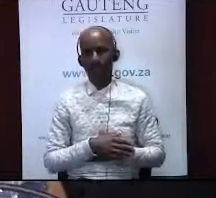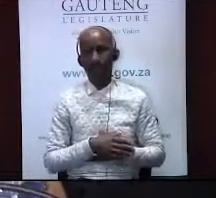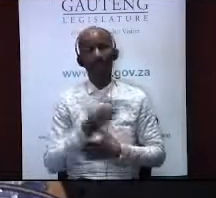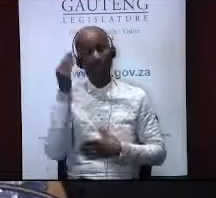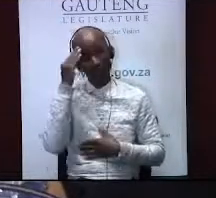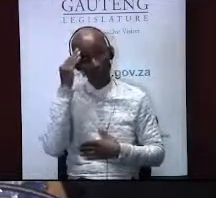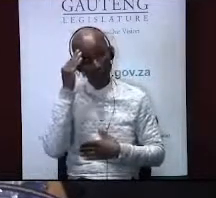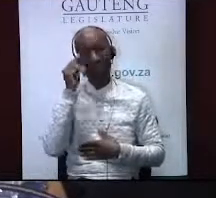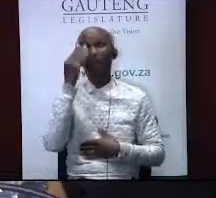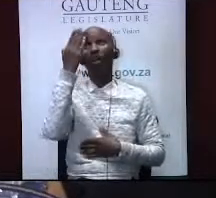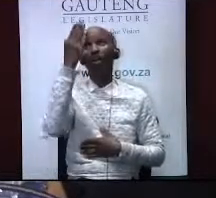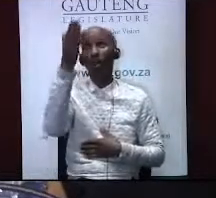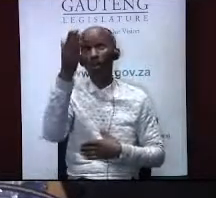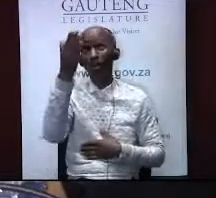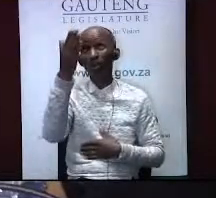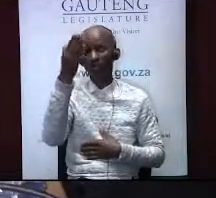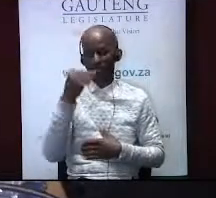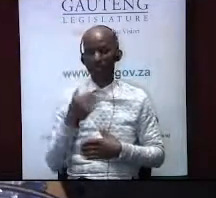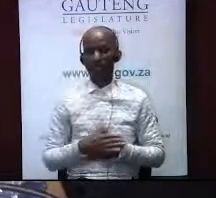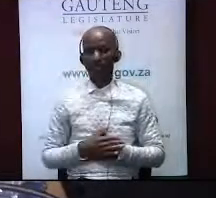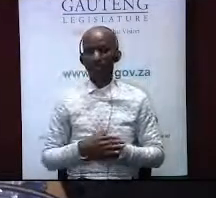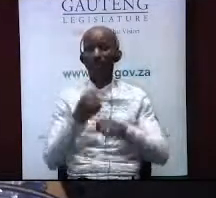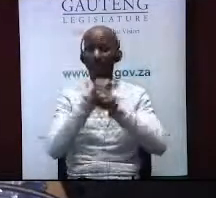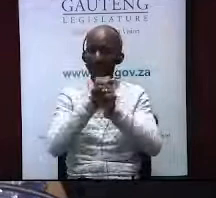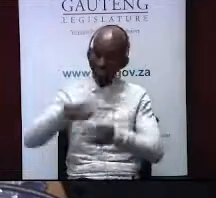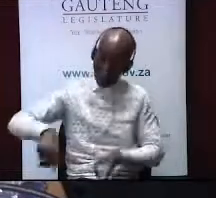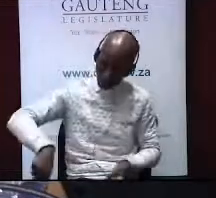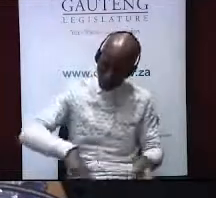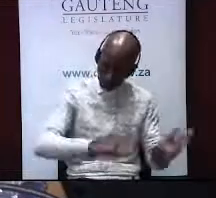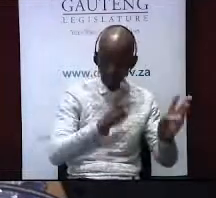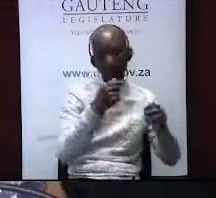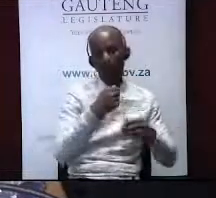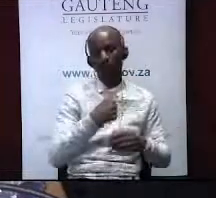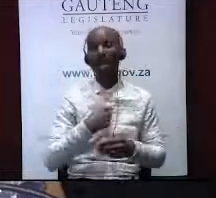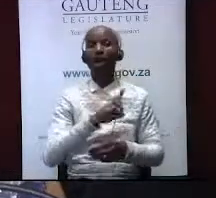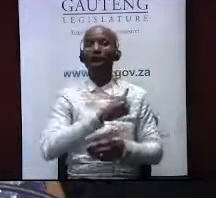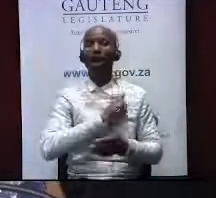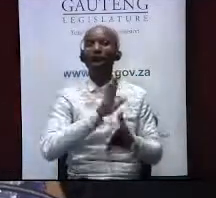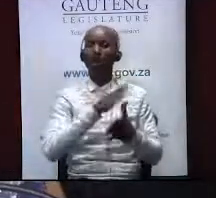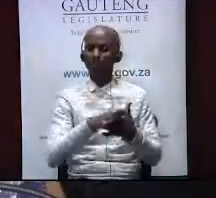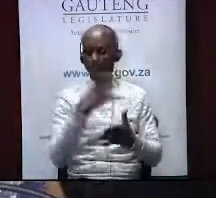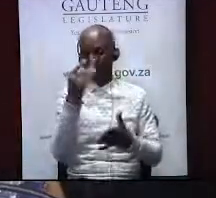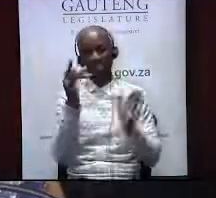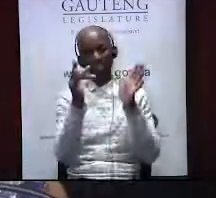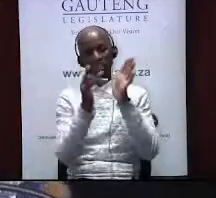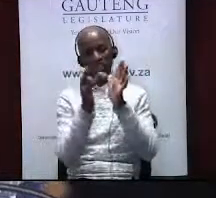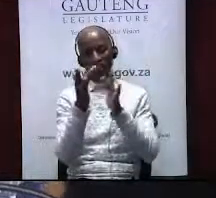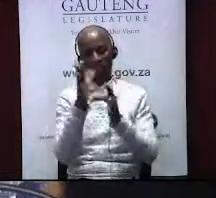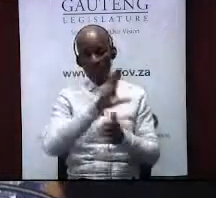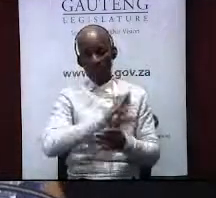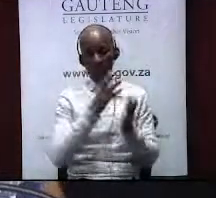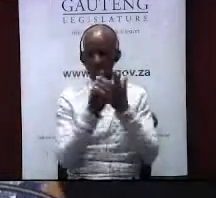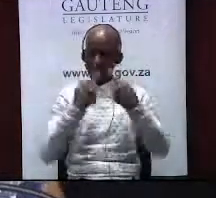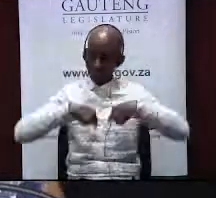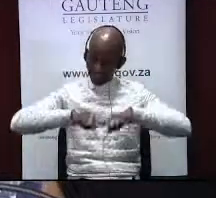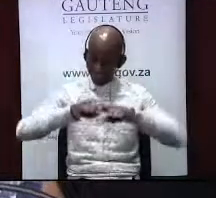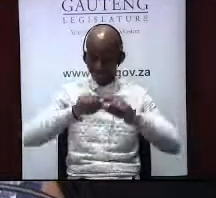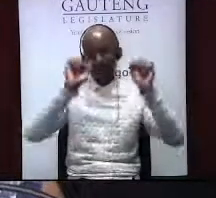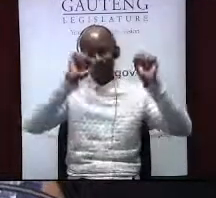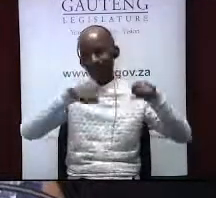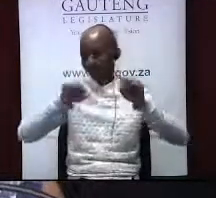knowing that God has already made a way. Because it's a malige swakere.